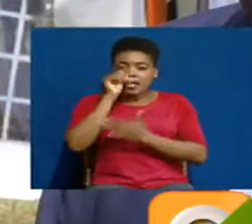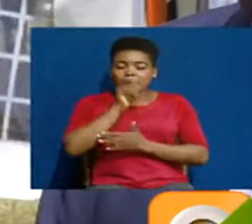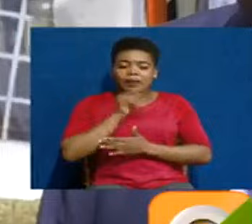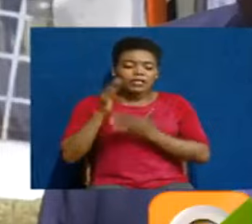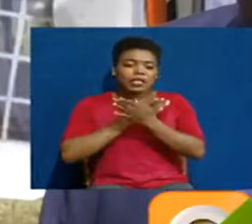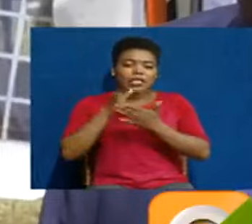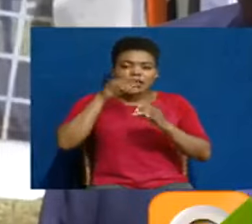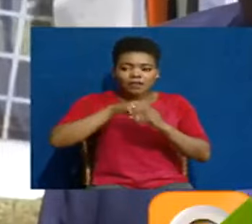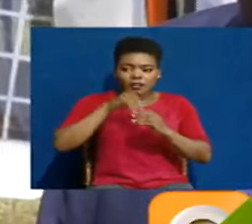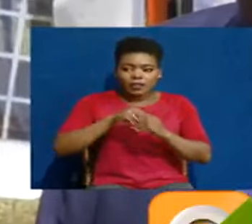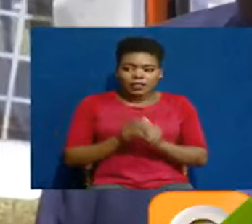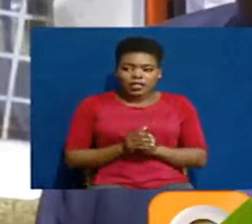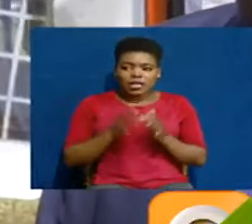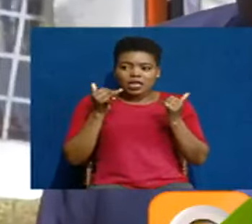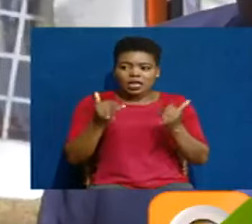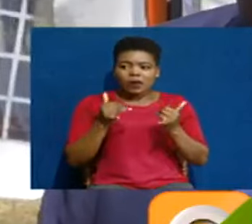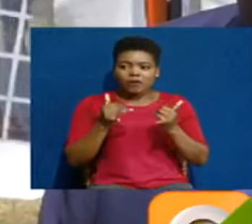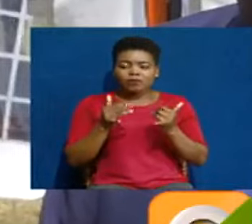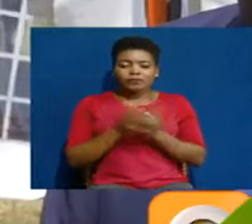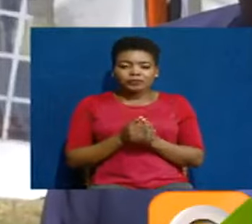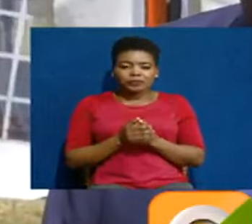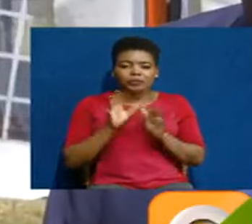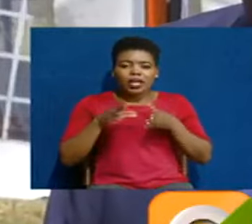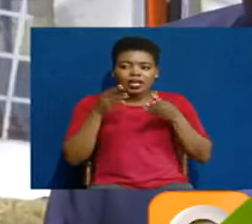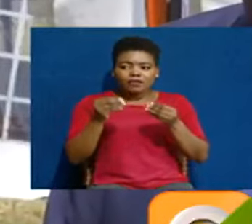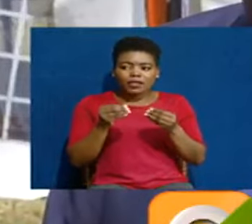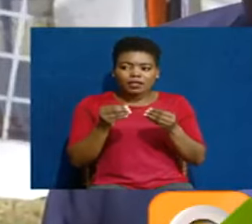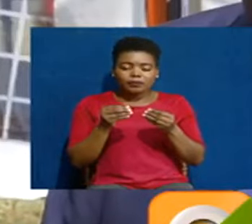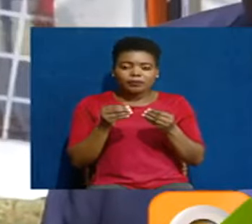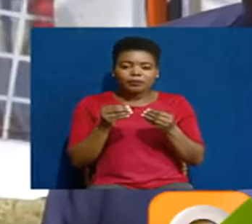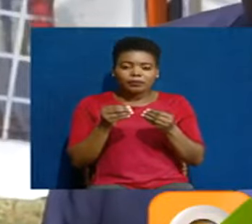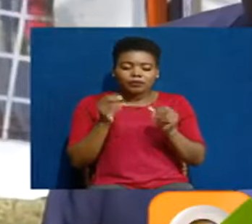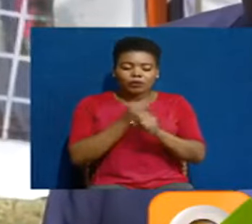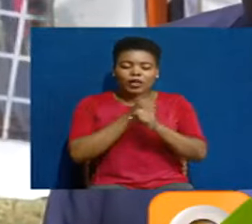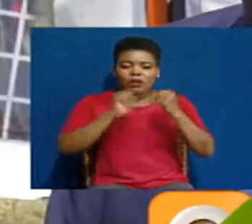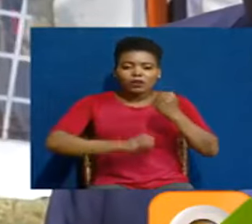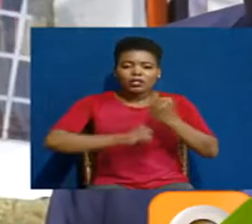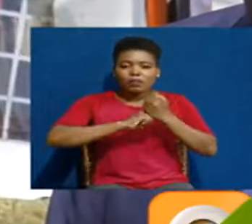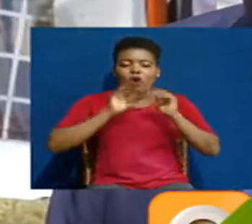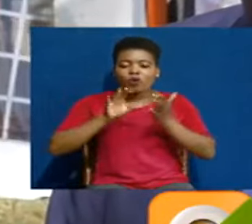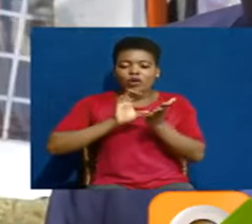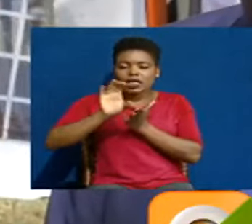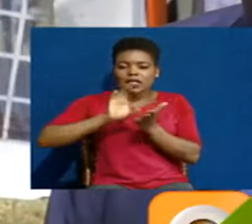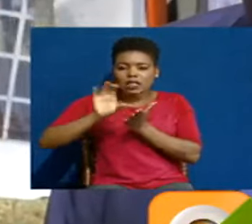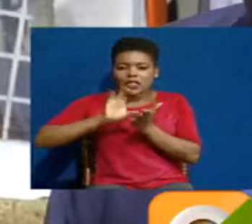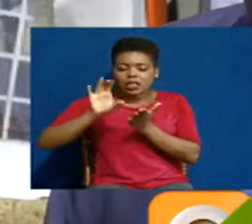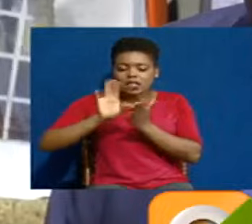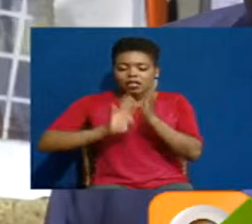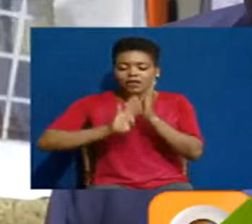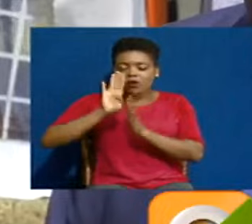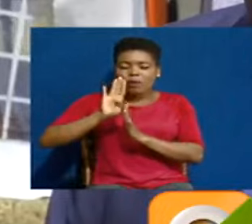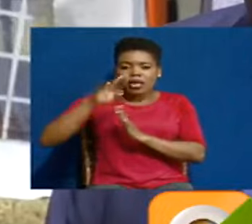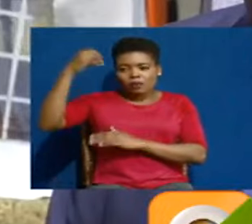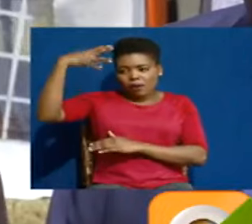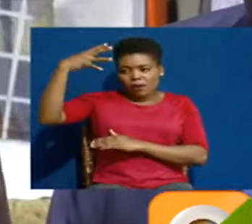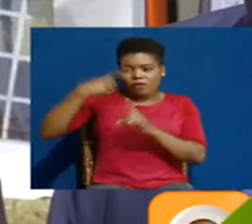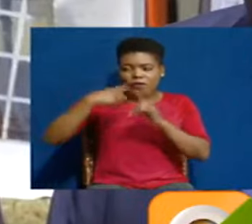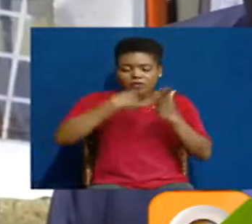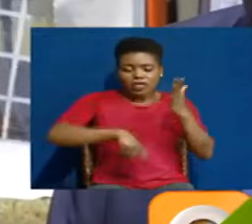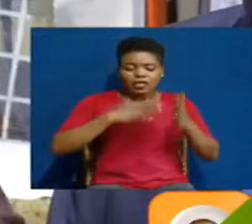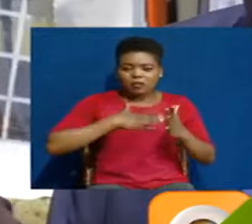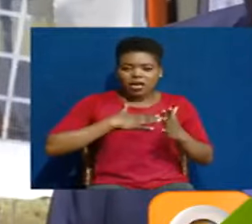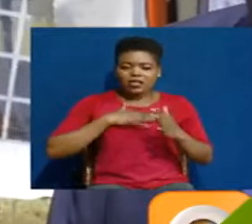country currently, given our fiscal space, to support or to finance such infrastructure development from our taxes.